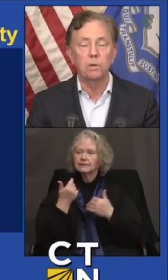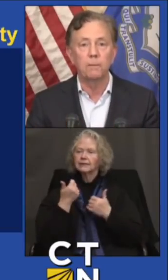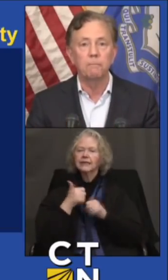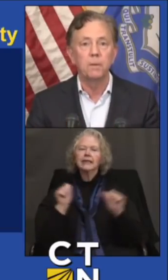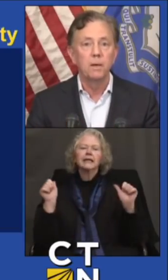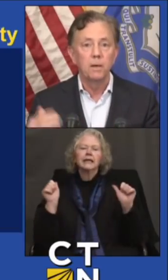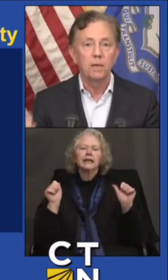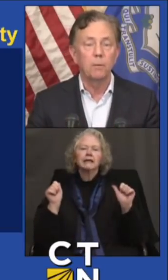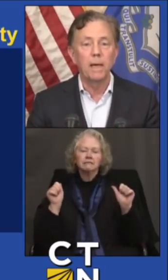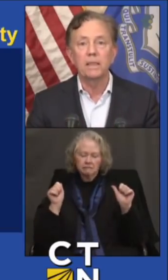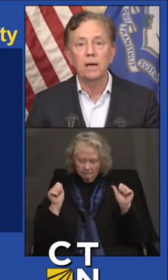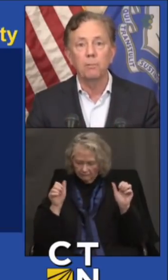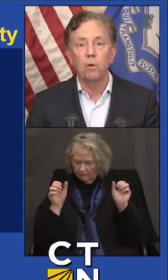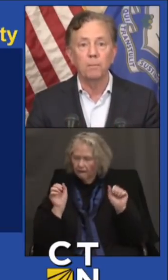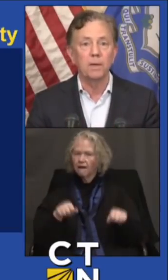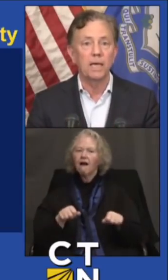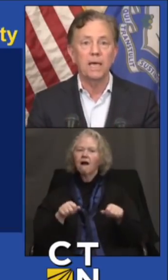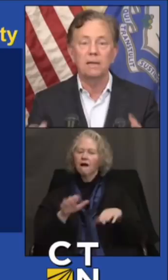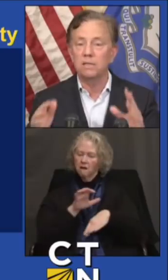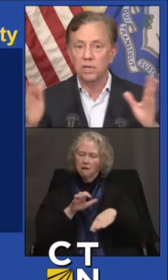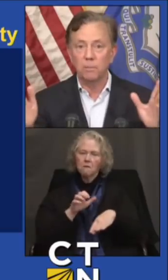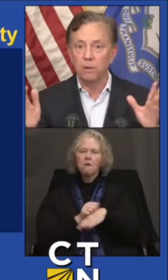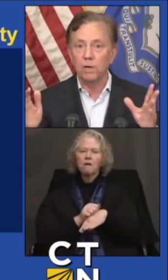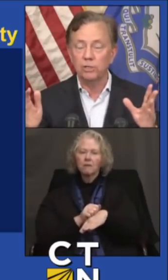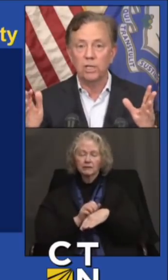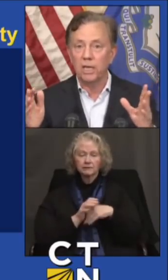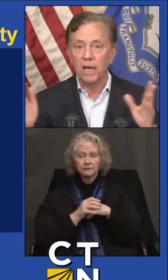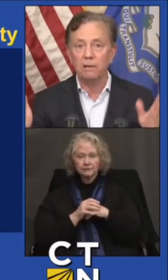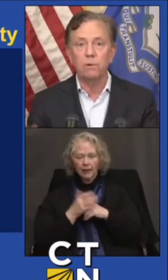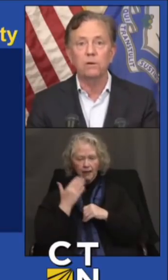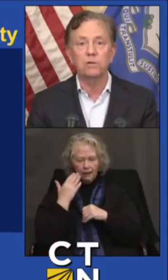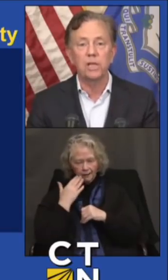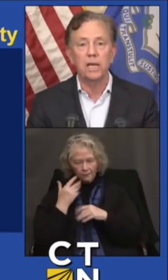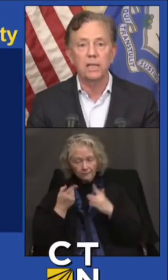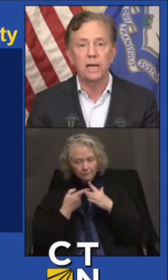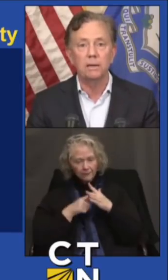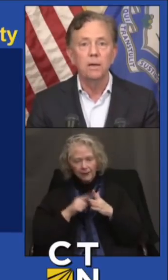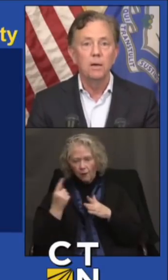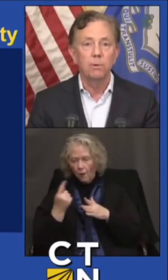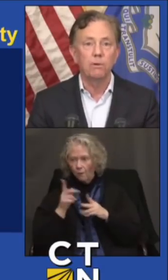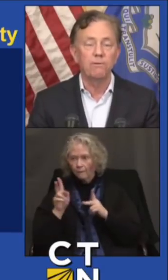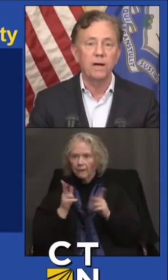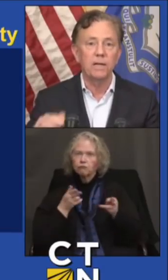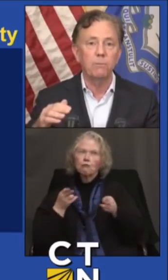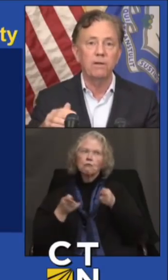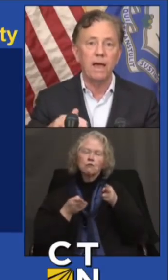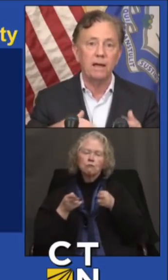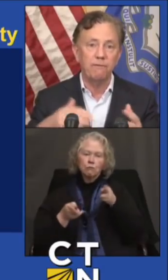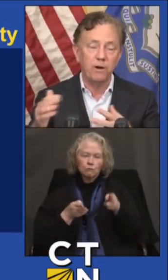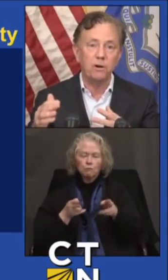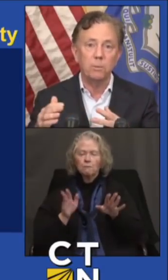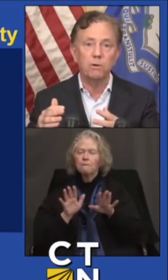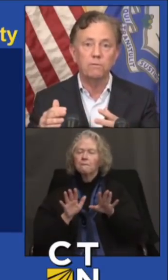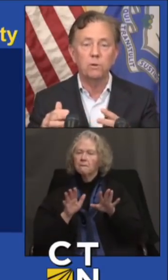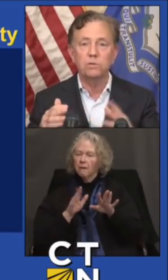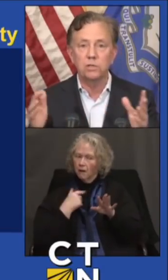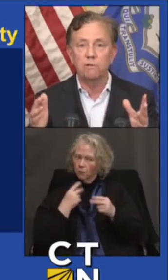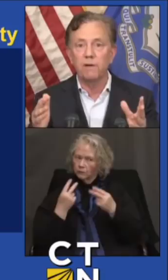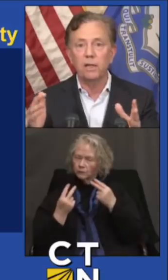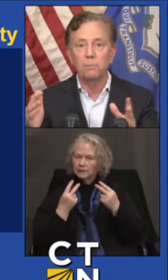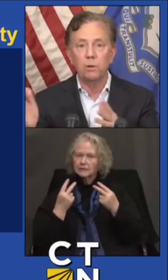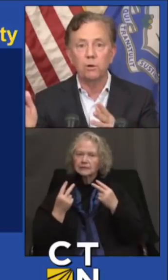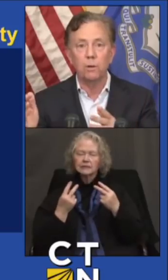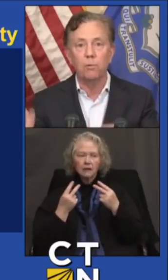able to make that appointment. Again, it's going to be a rush at the gate. We understand that. But we're finding we had a fair number of